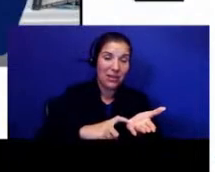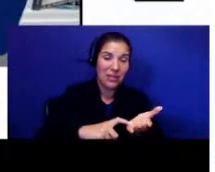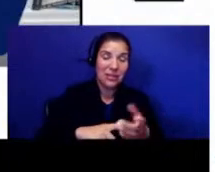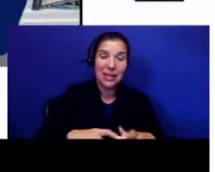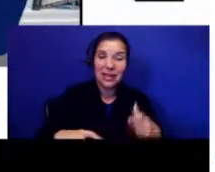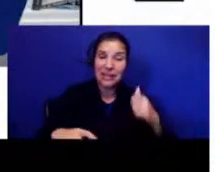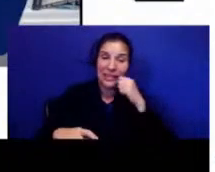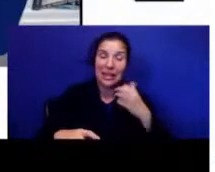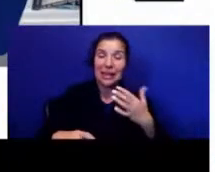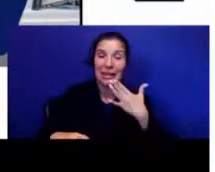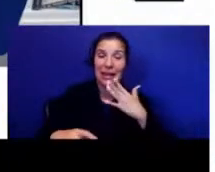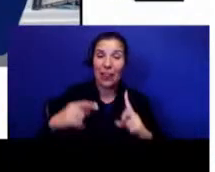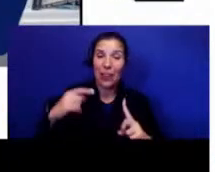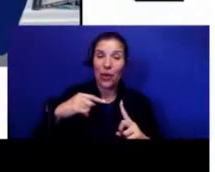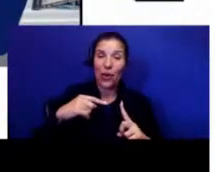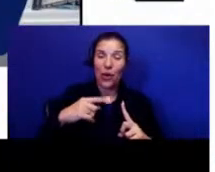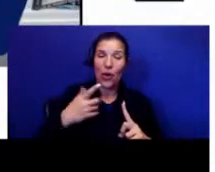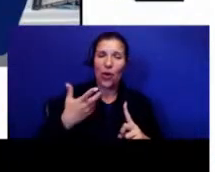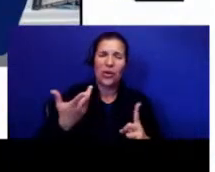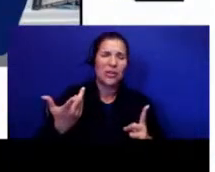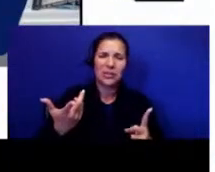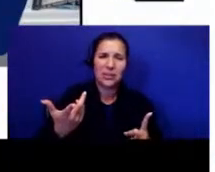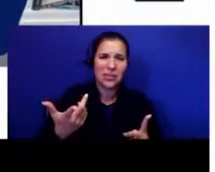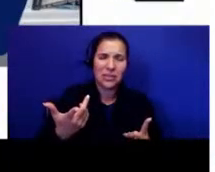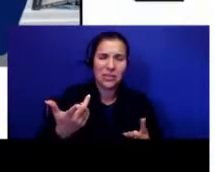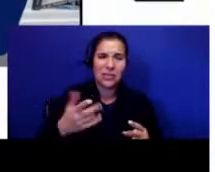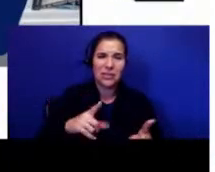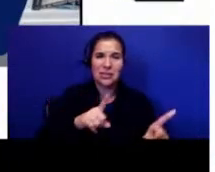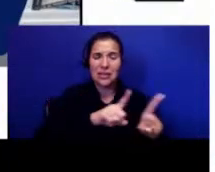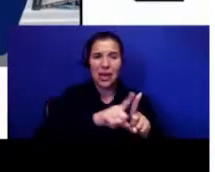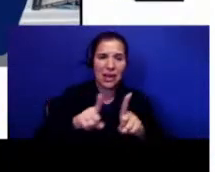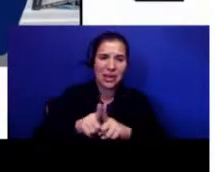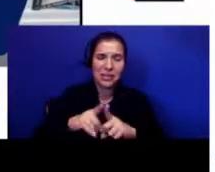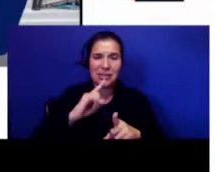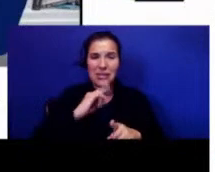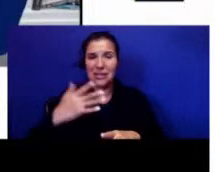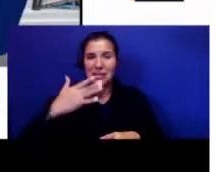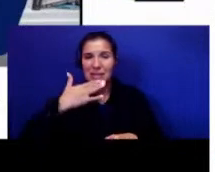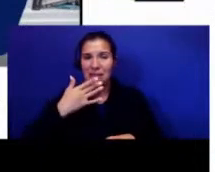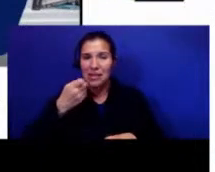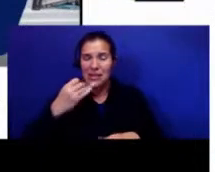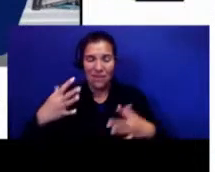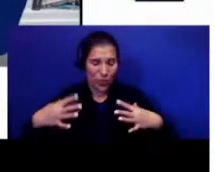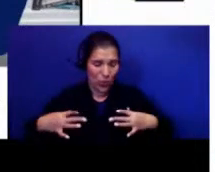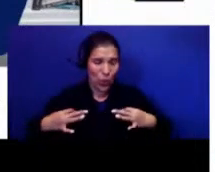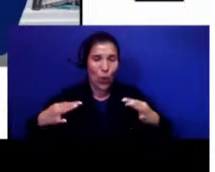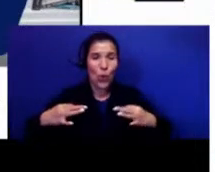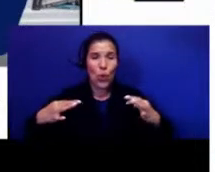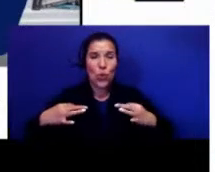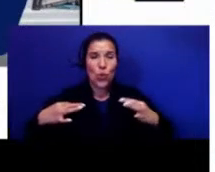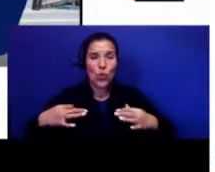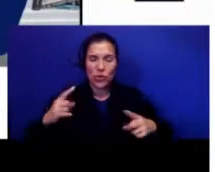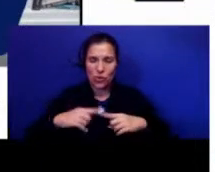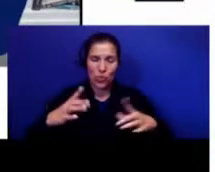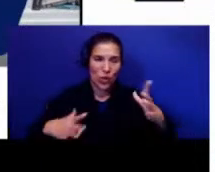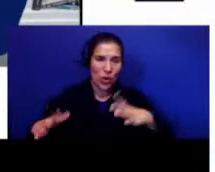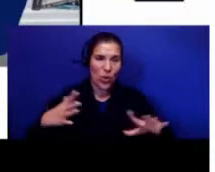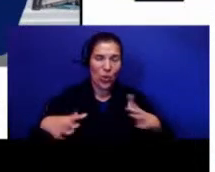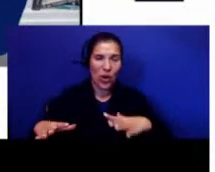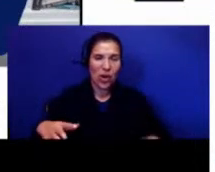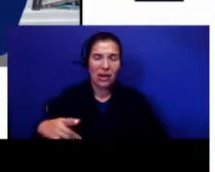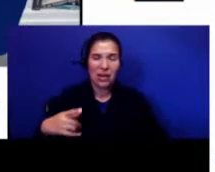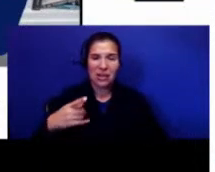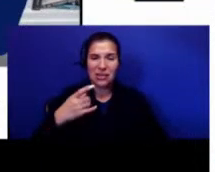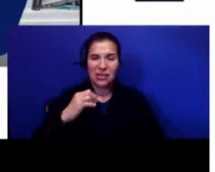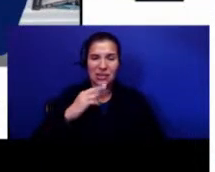color is as irrelevant, as the colors of the clothes that we're wearing, or we're raising